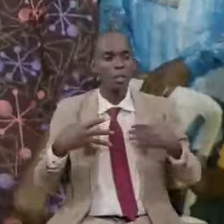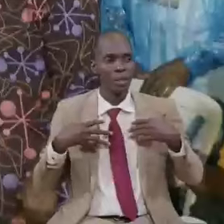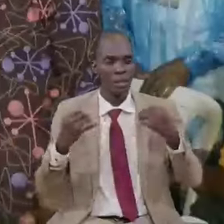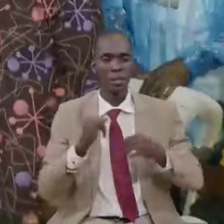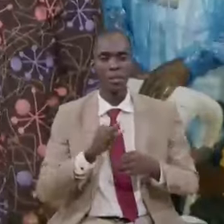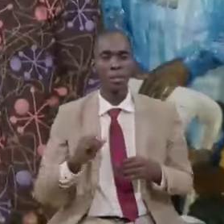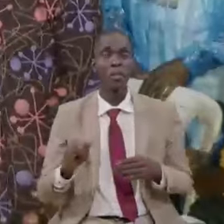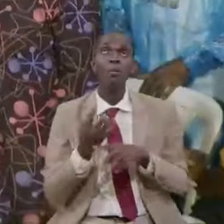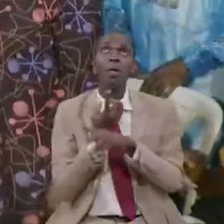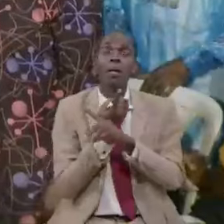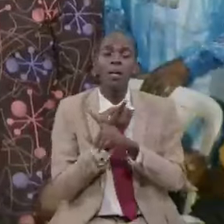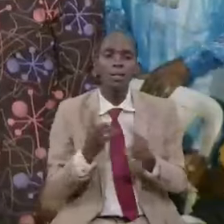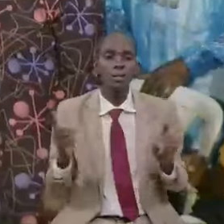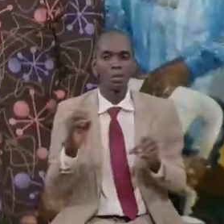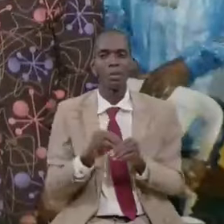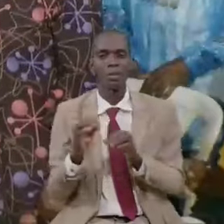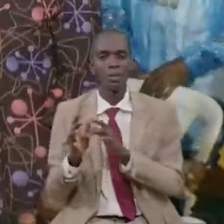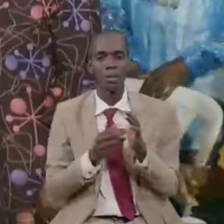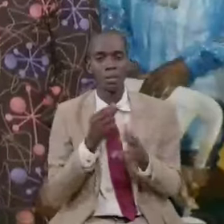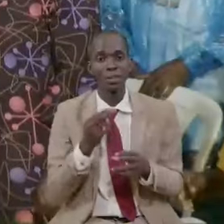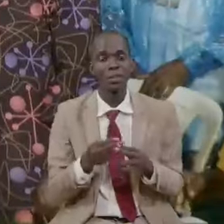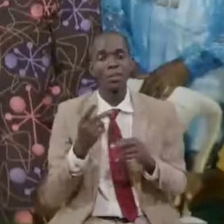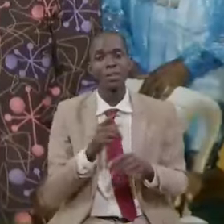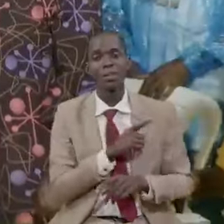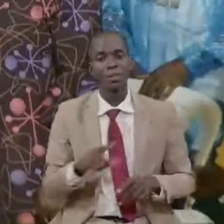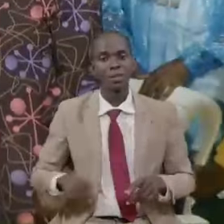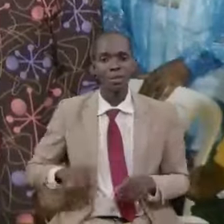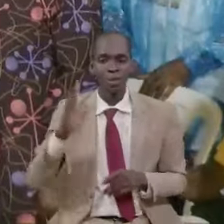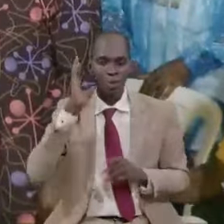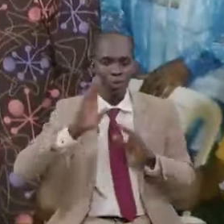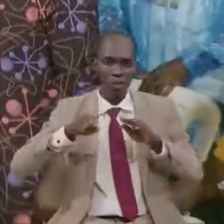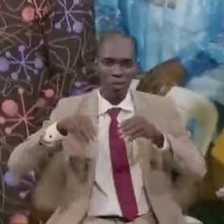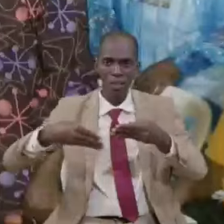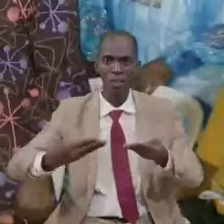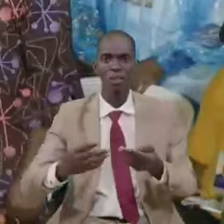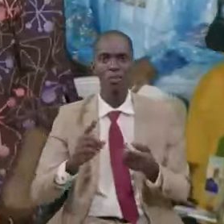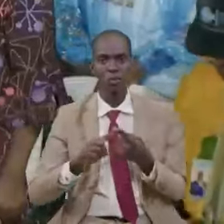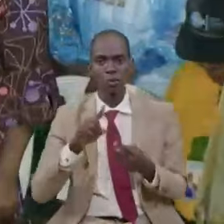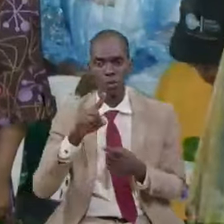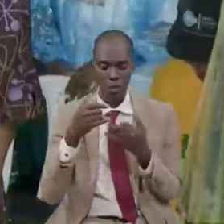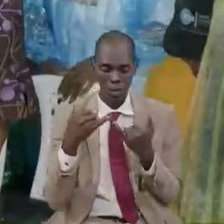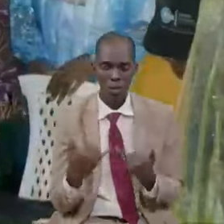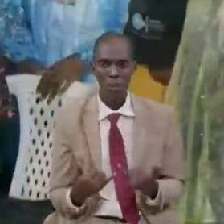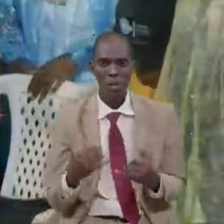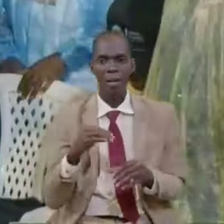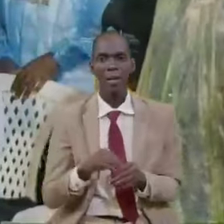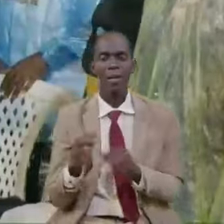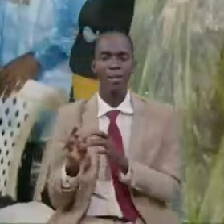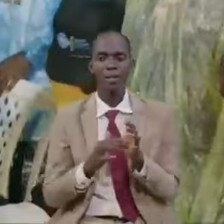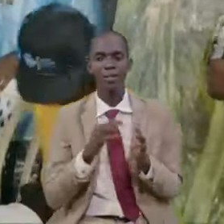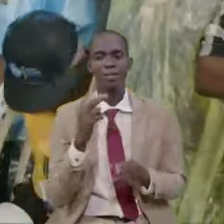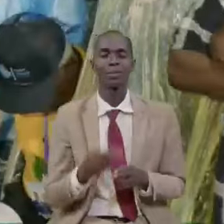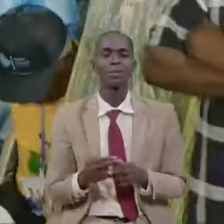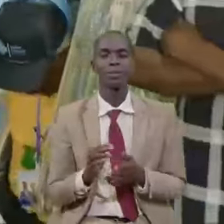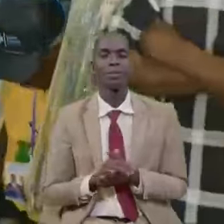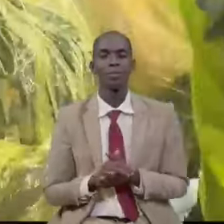Deliverance. The Lord is going to give you right now. That sickness will